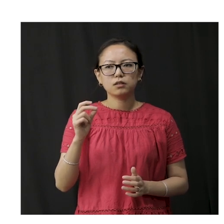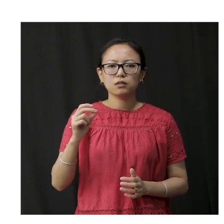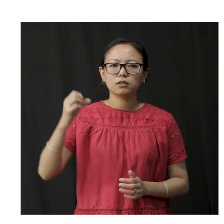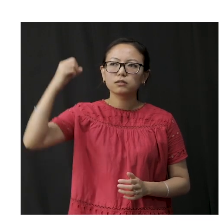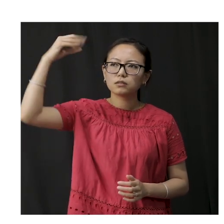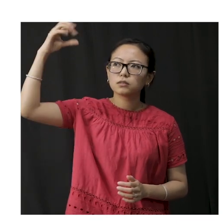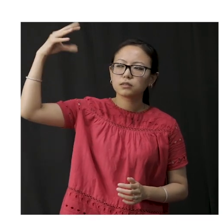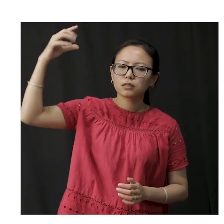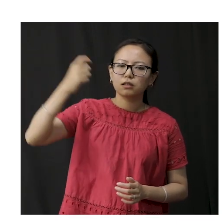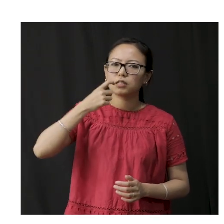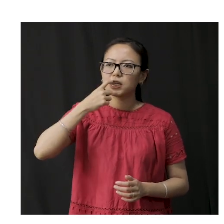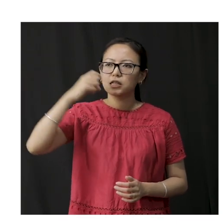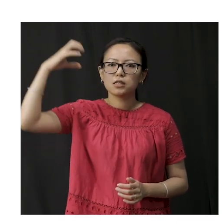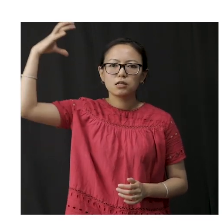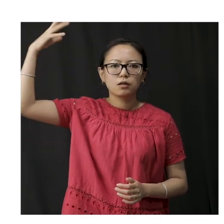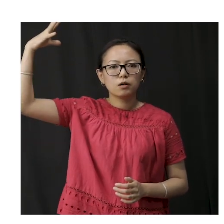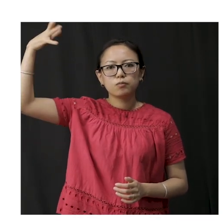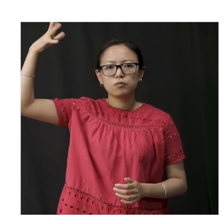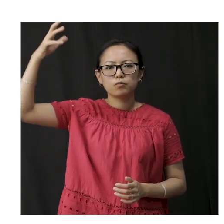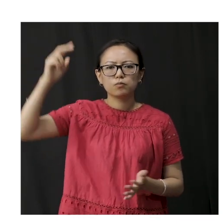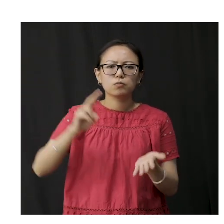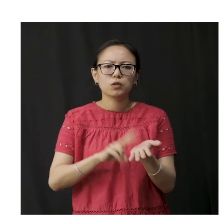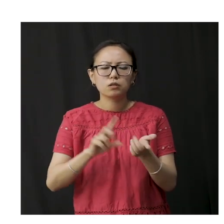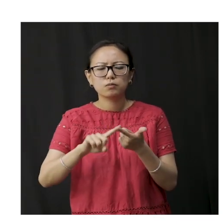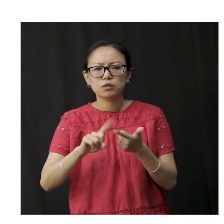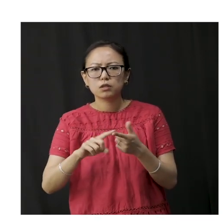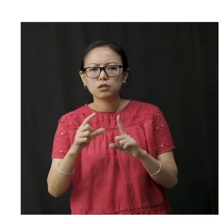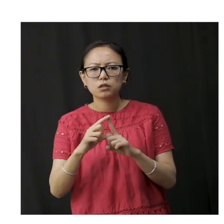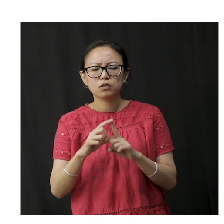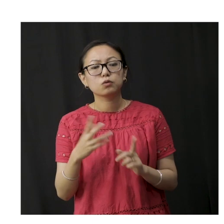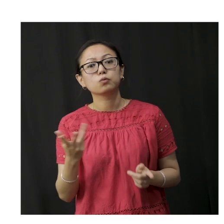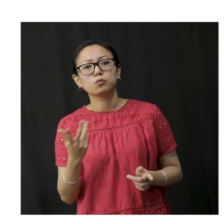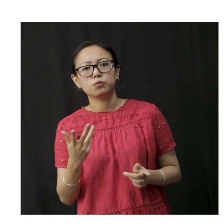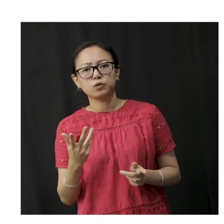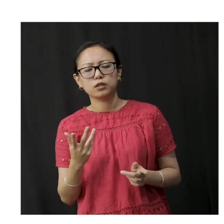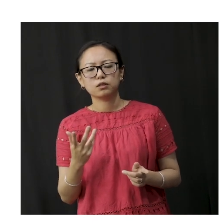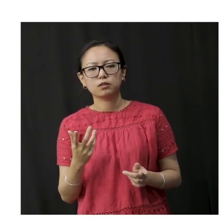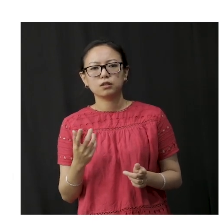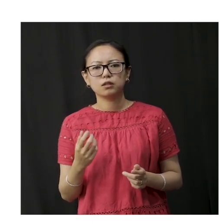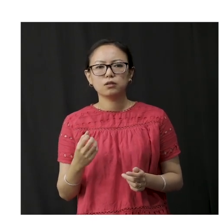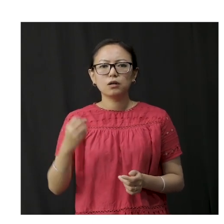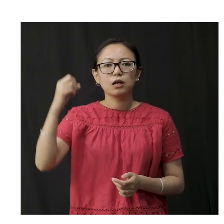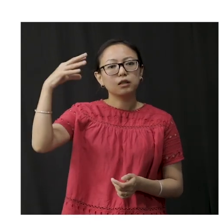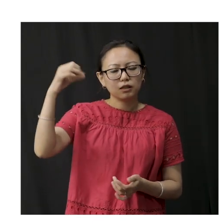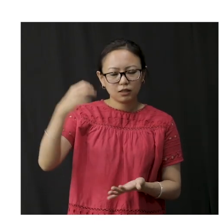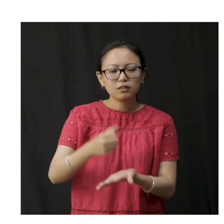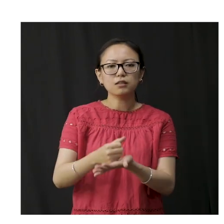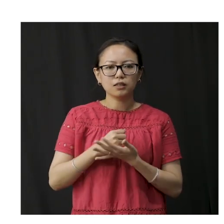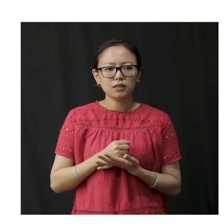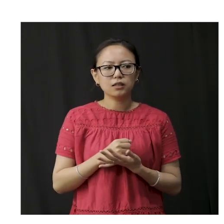have all read that the sun and the moon, it gives us light. We have all read its functions, right? So,